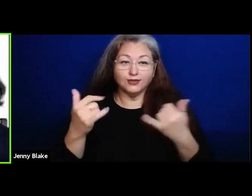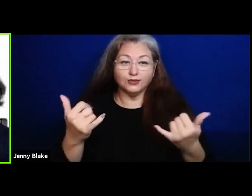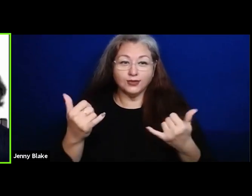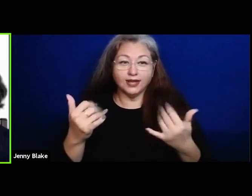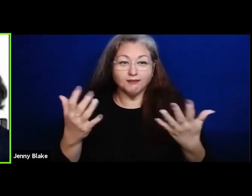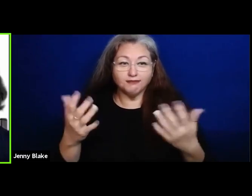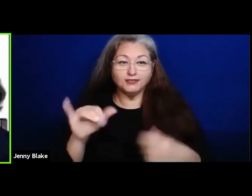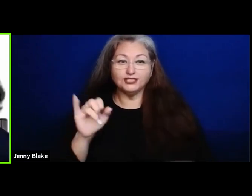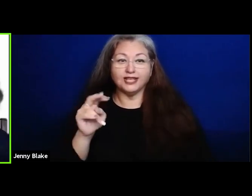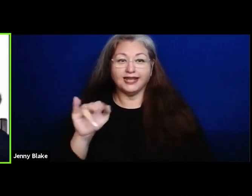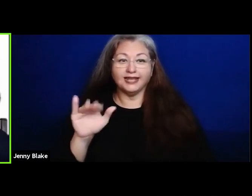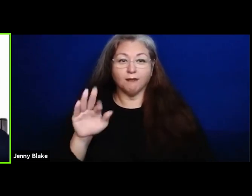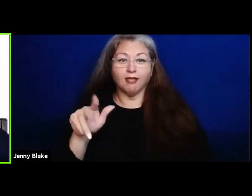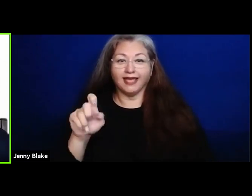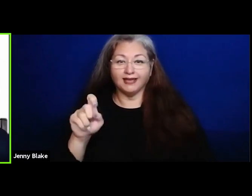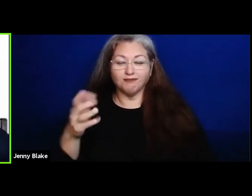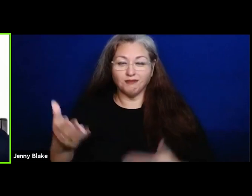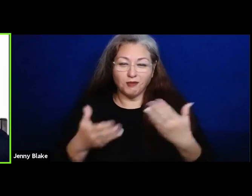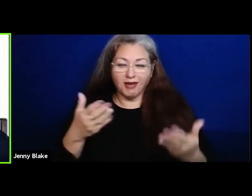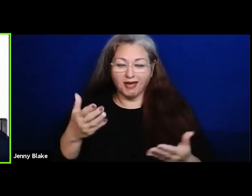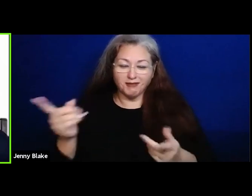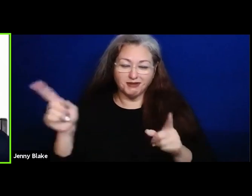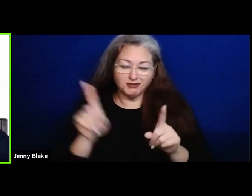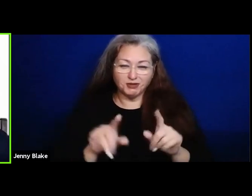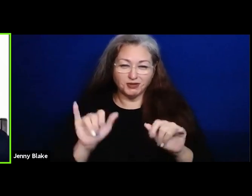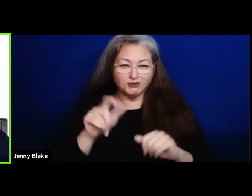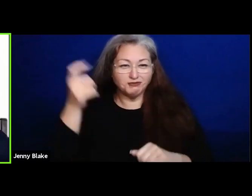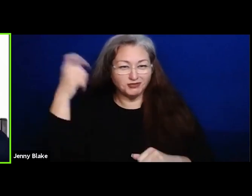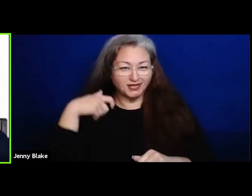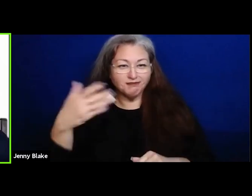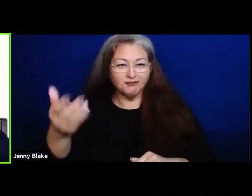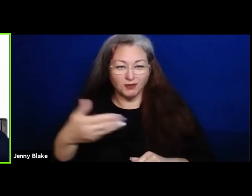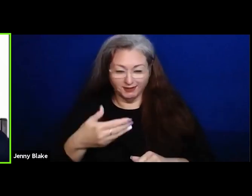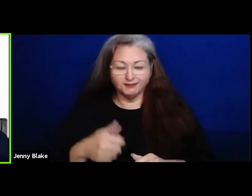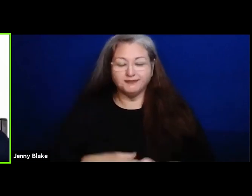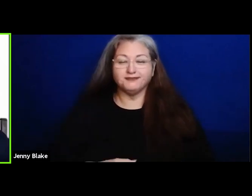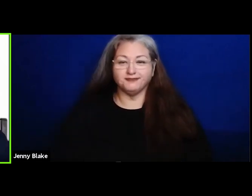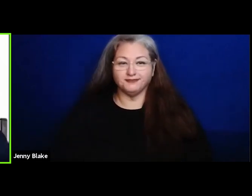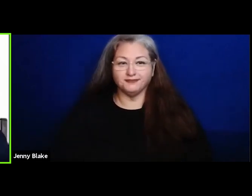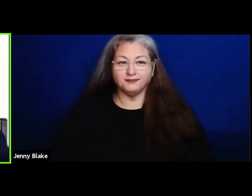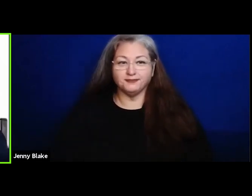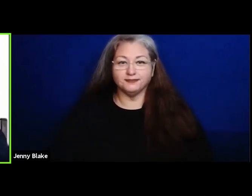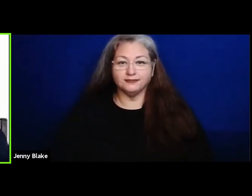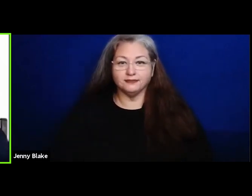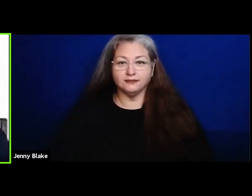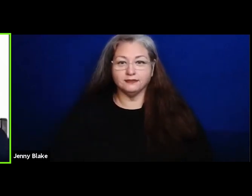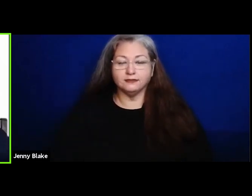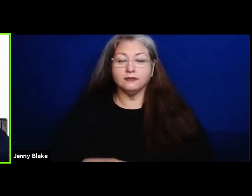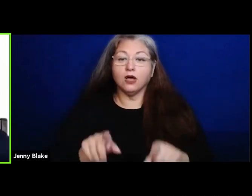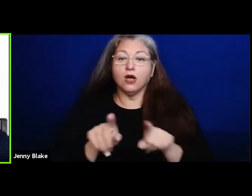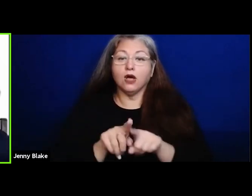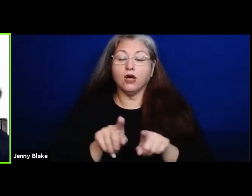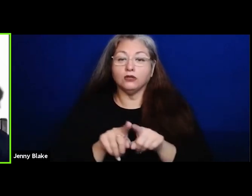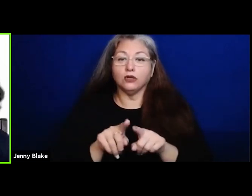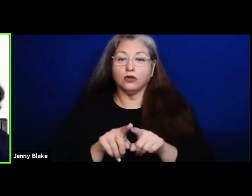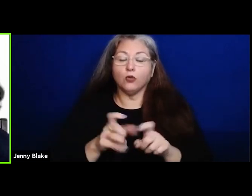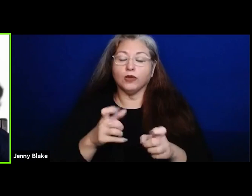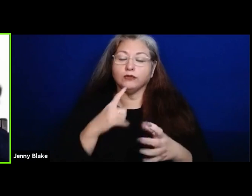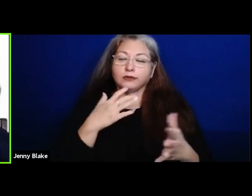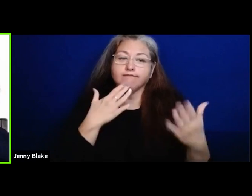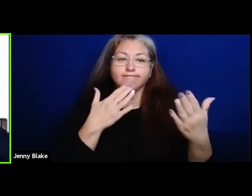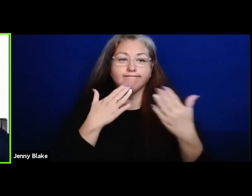is Jenny Blake. I want to welcome her as well. Welcome. And we also want to give thanks